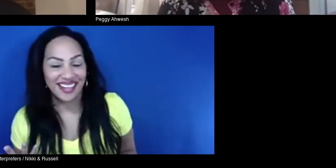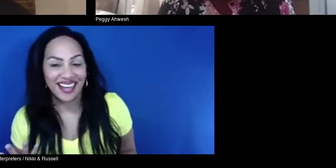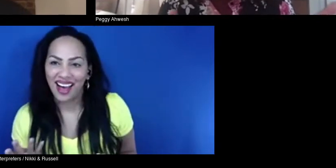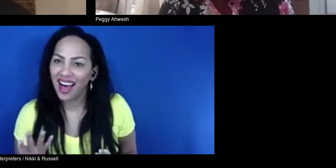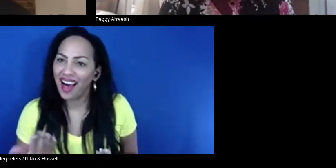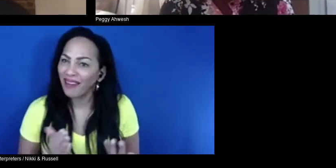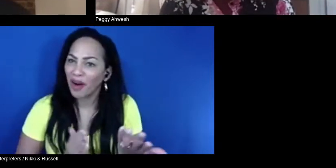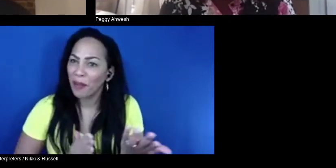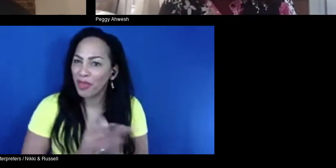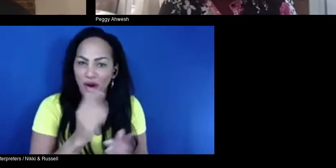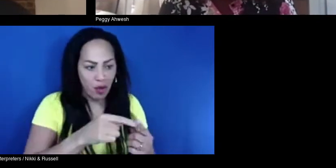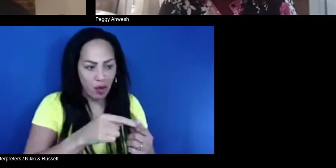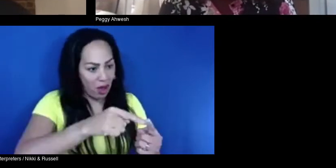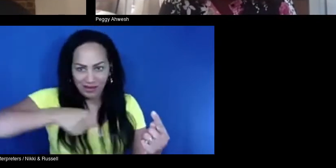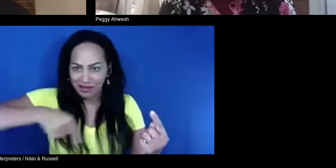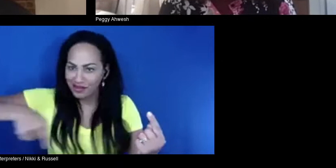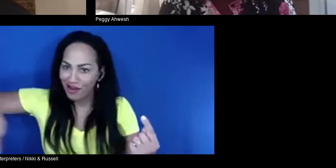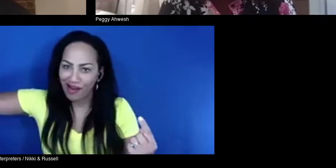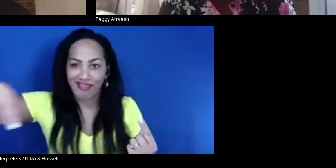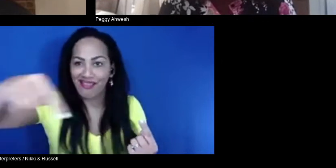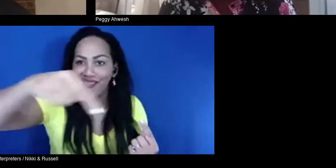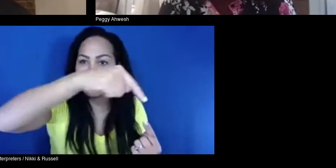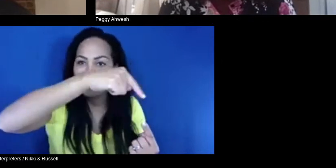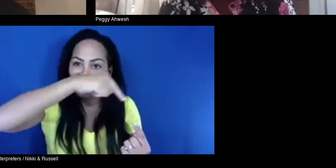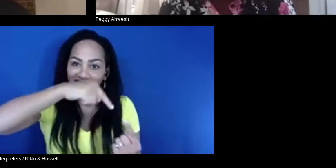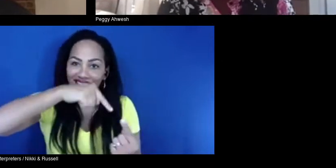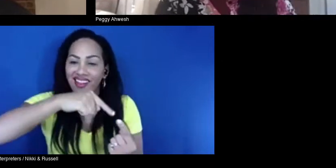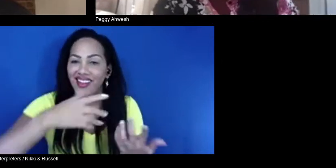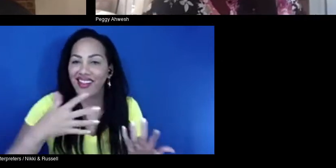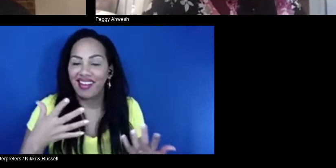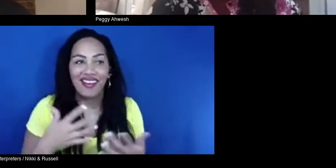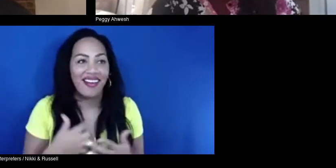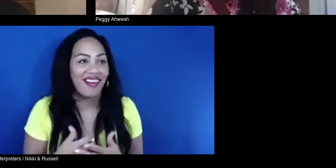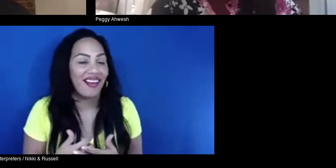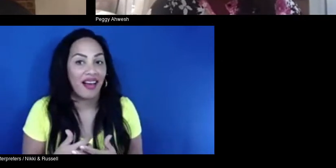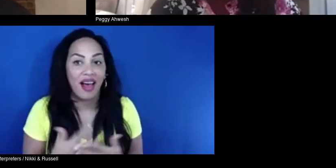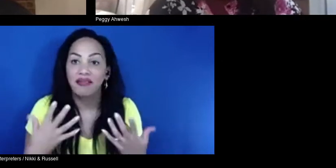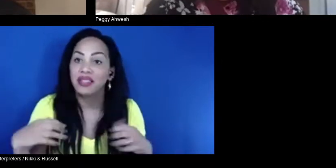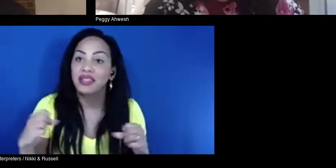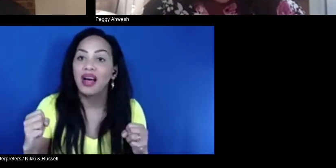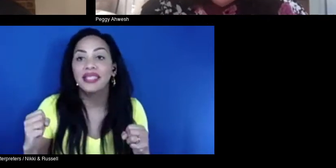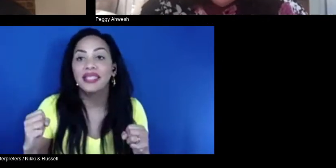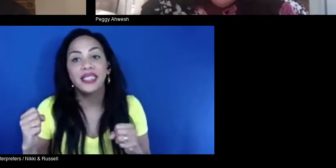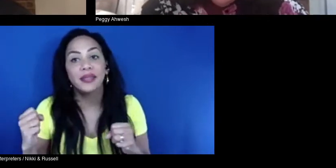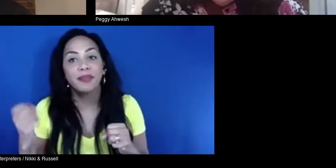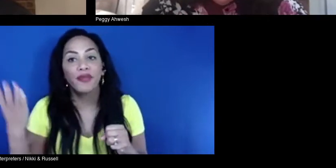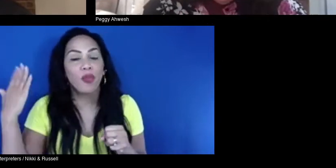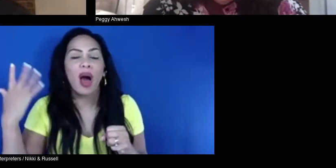this long period of working with more critical, I would say,